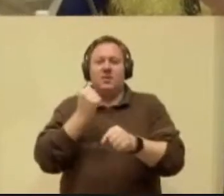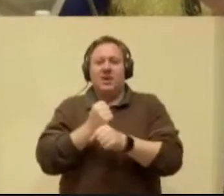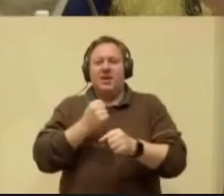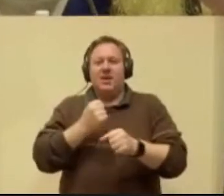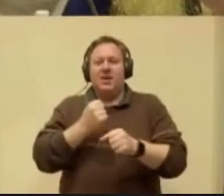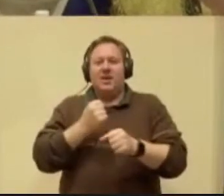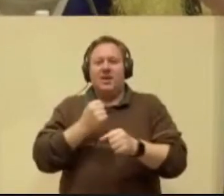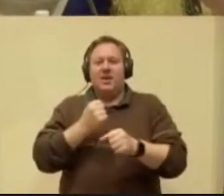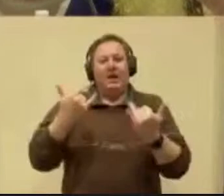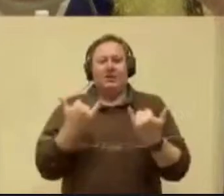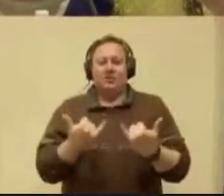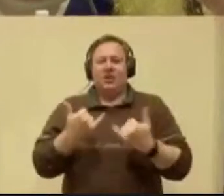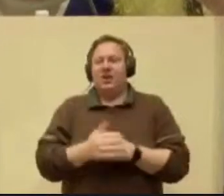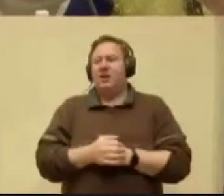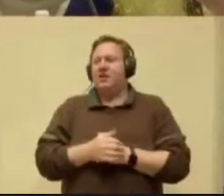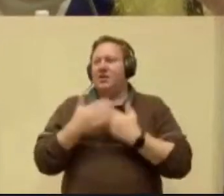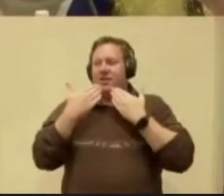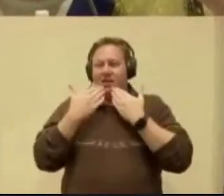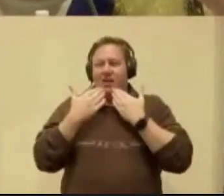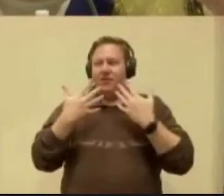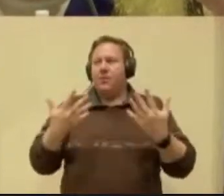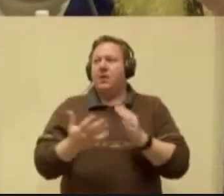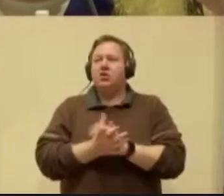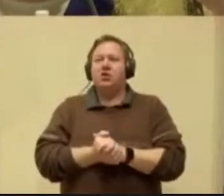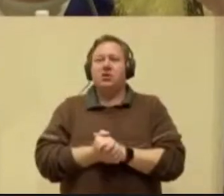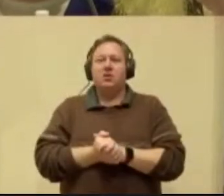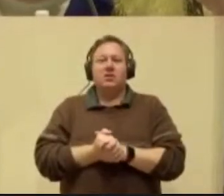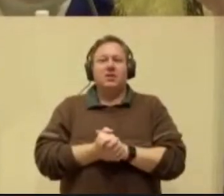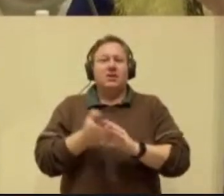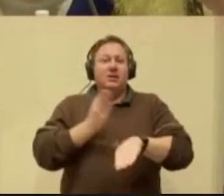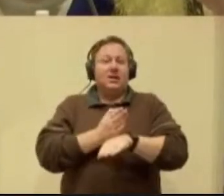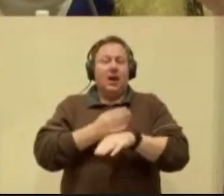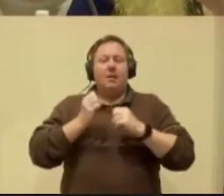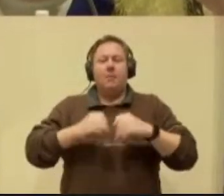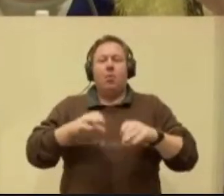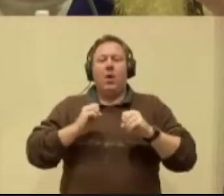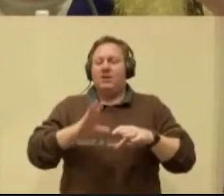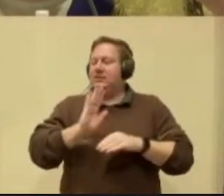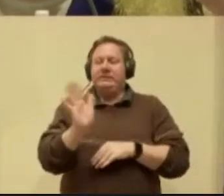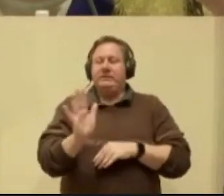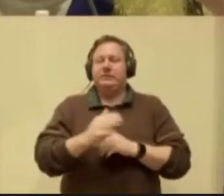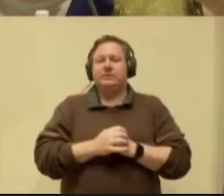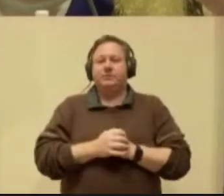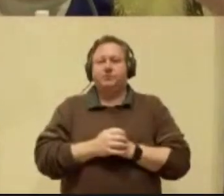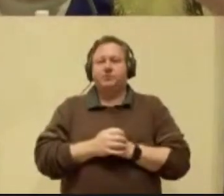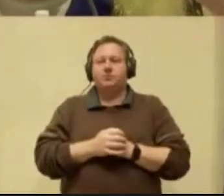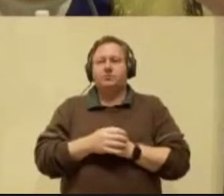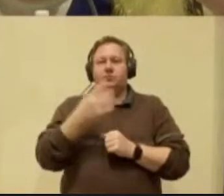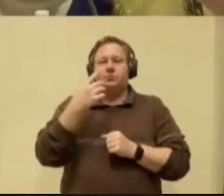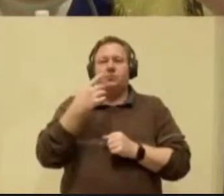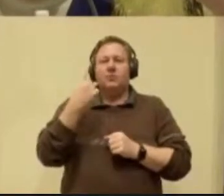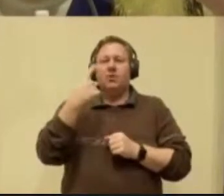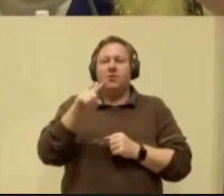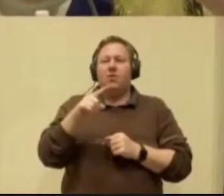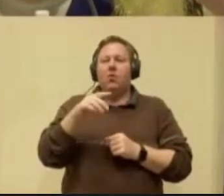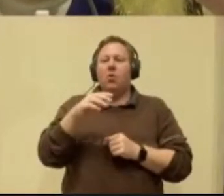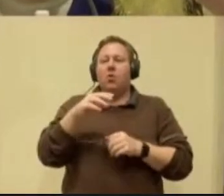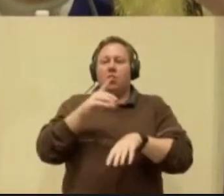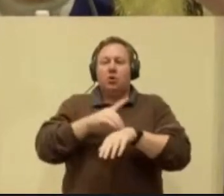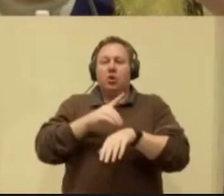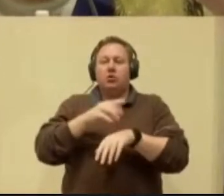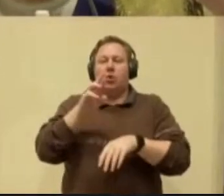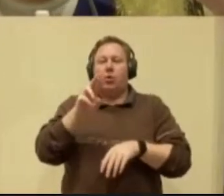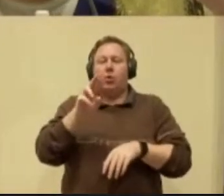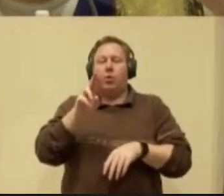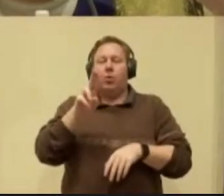advantage of this now thank you very much without wasting any time on behalf of dr ruth muhammad